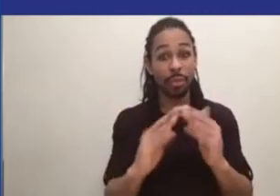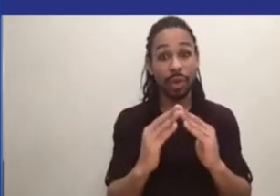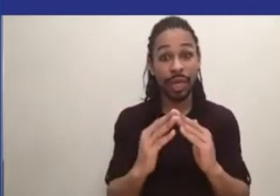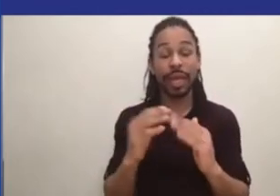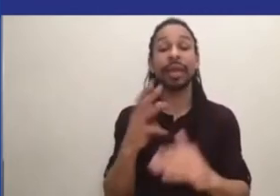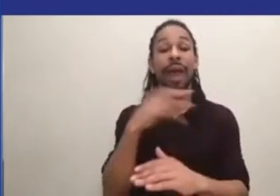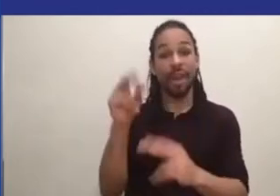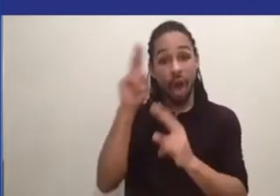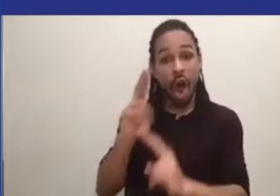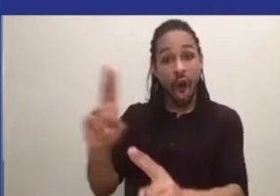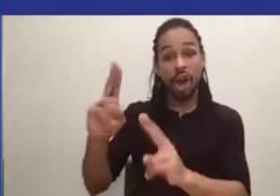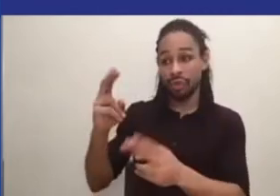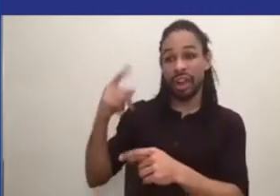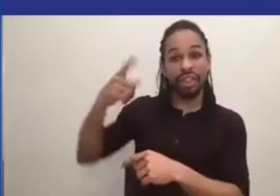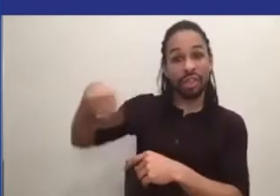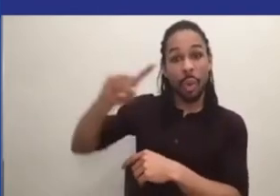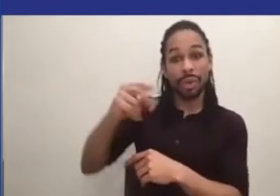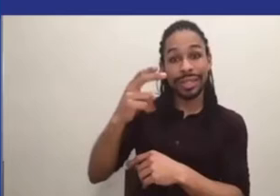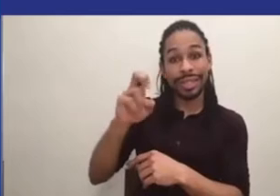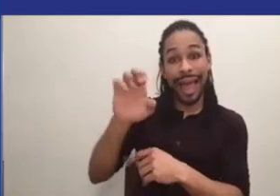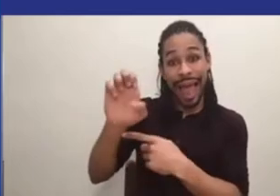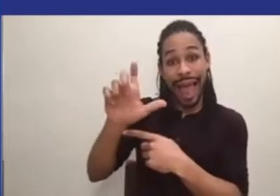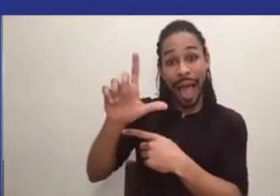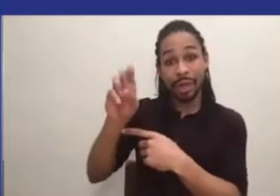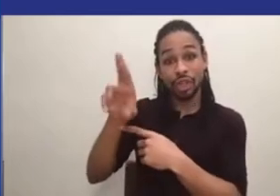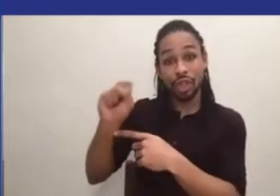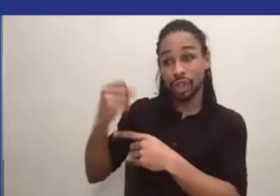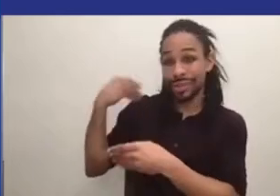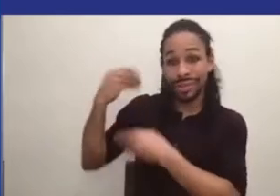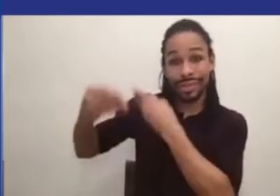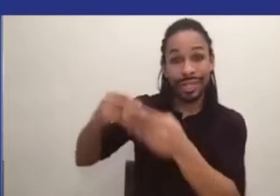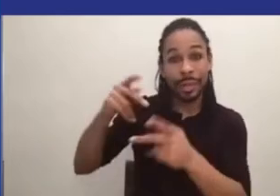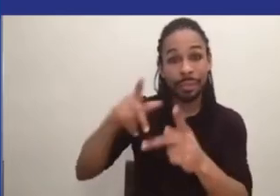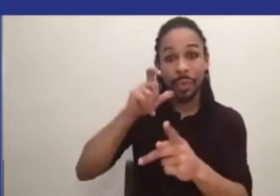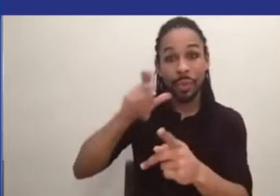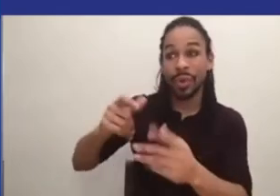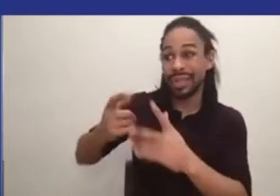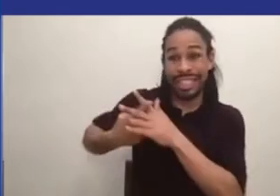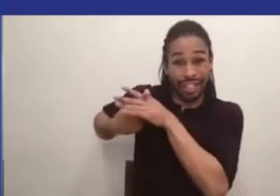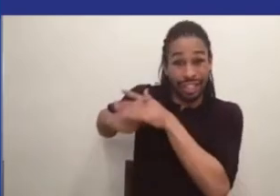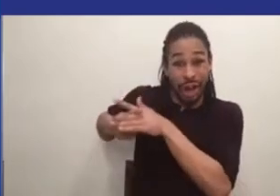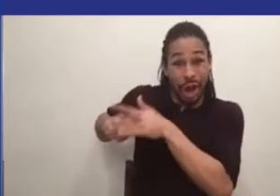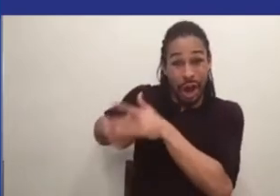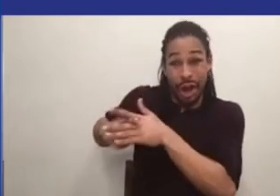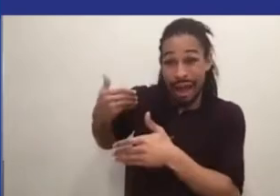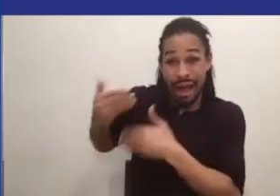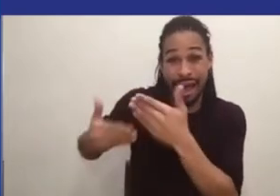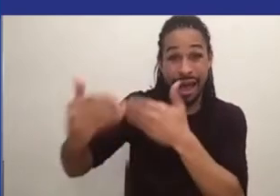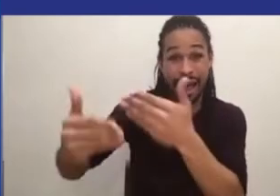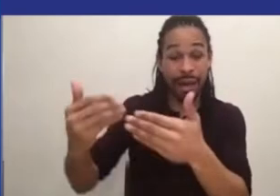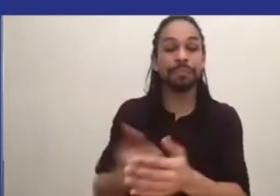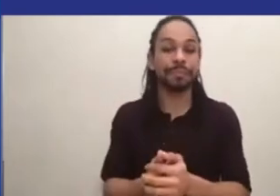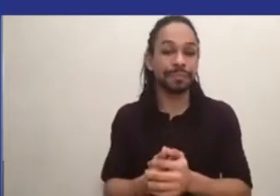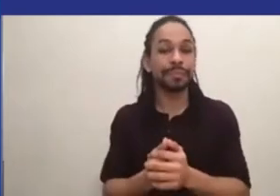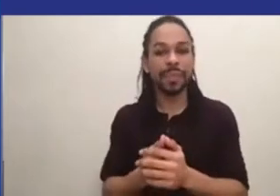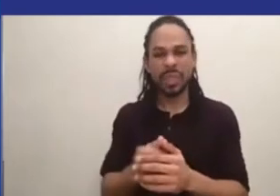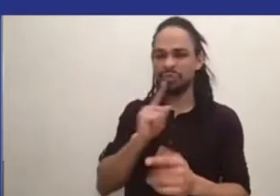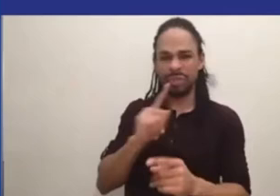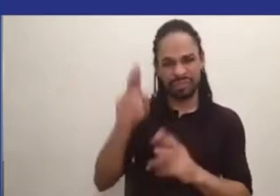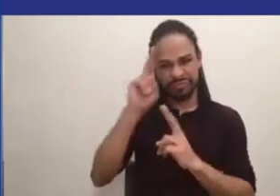elders and those no longer with us from our community in the ballroom. So that's really my mission statement: